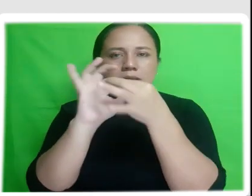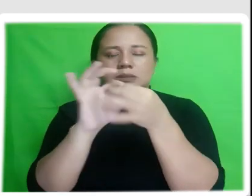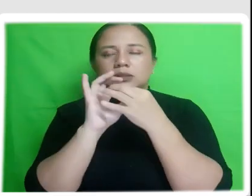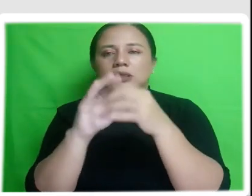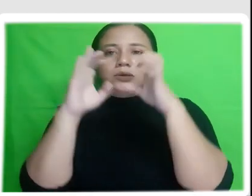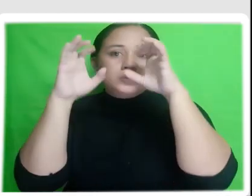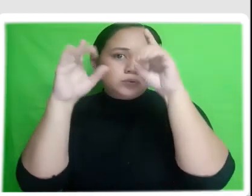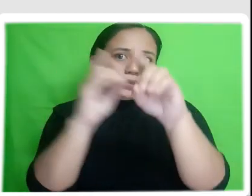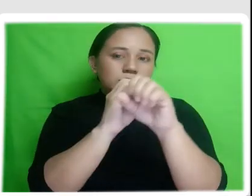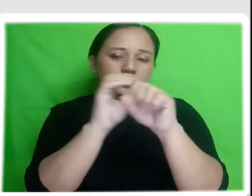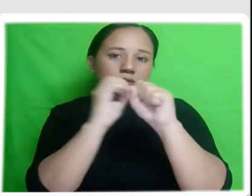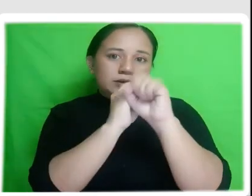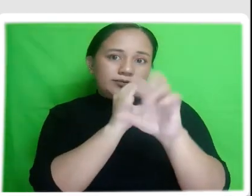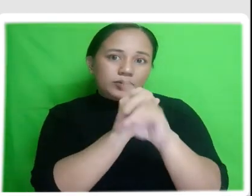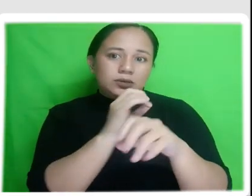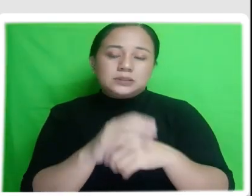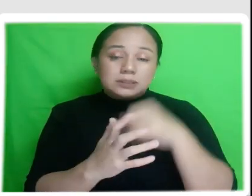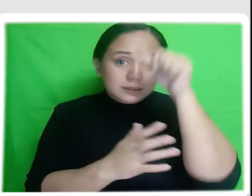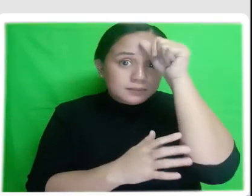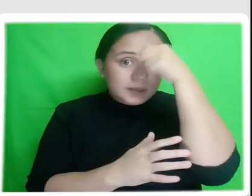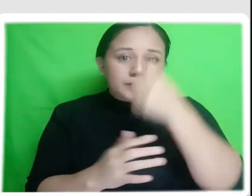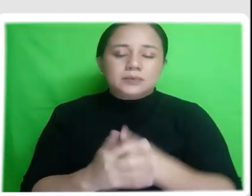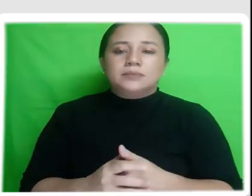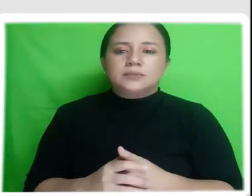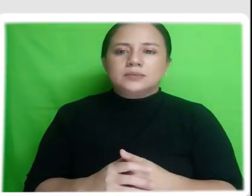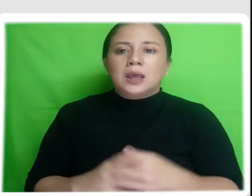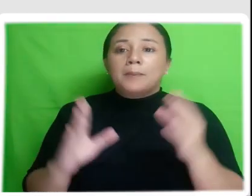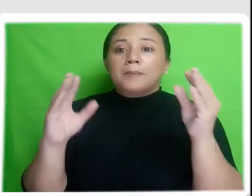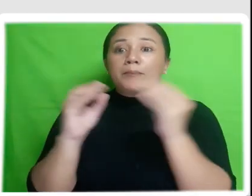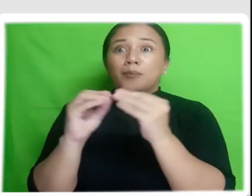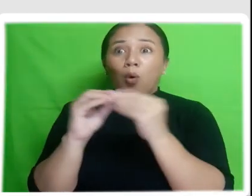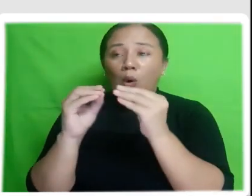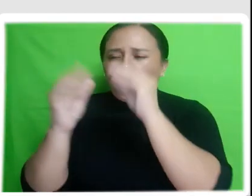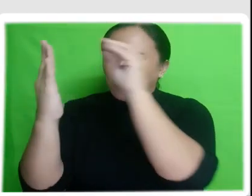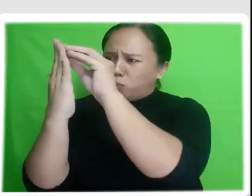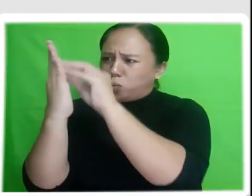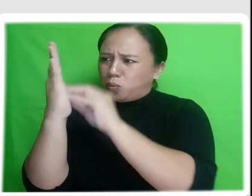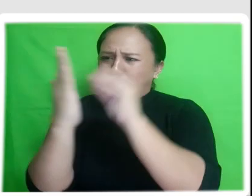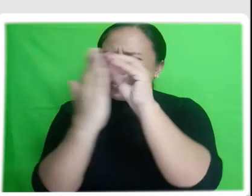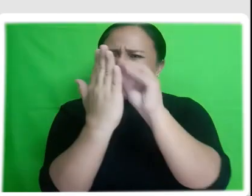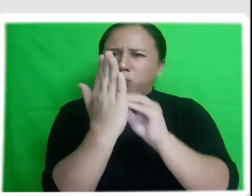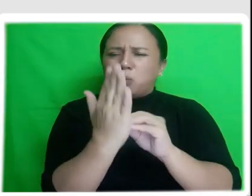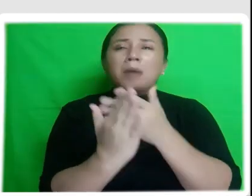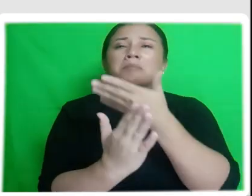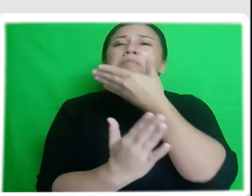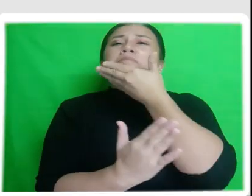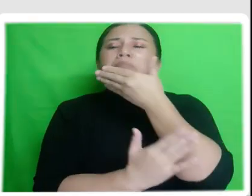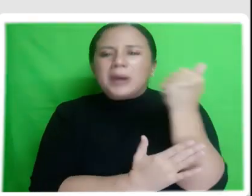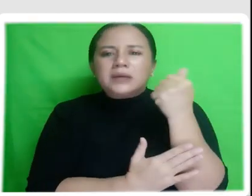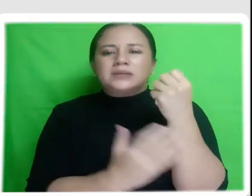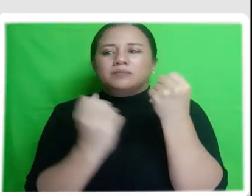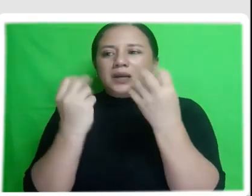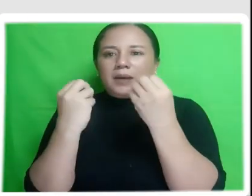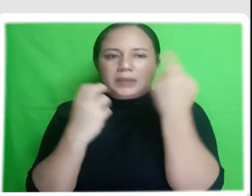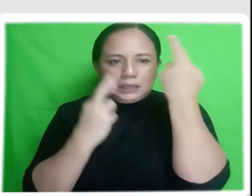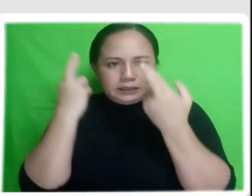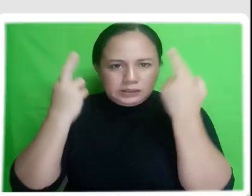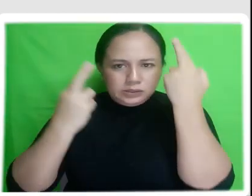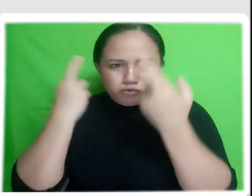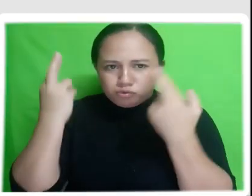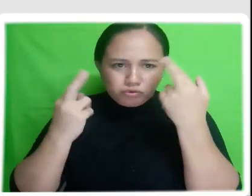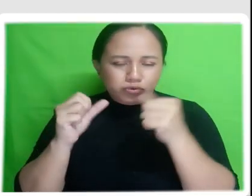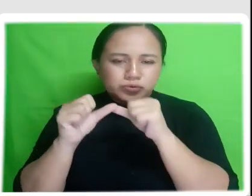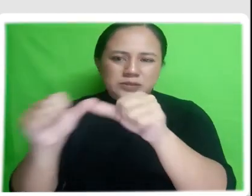advocacy? Remember, the more the better, because there are more reasons for you to continue. And